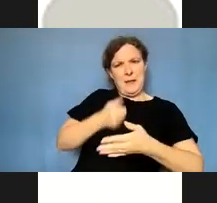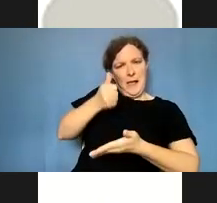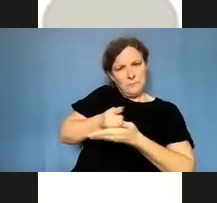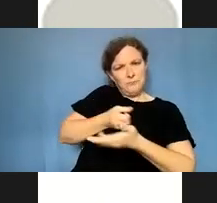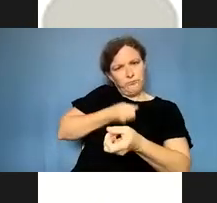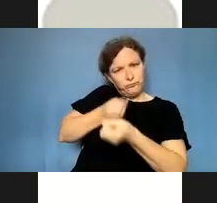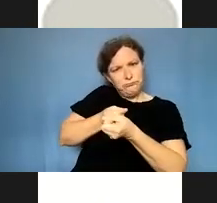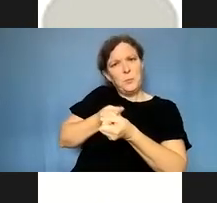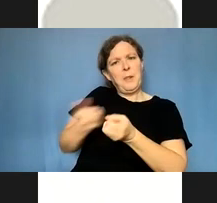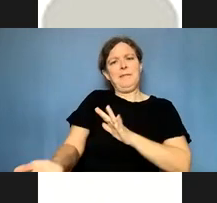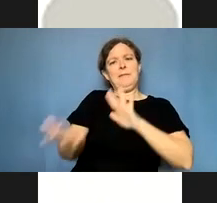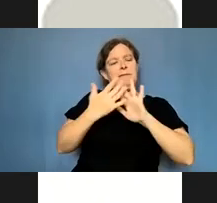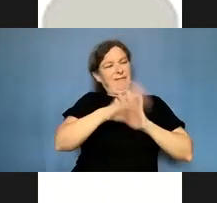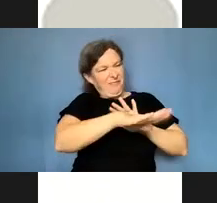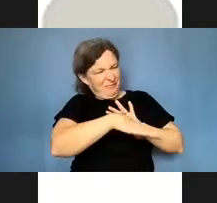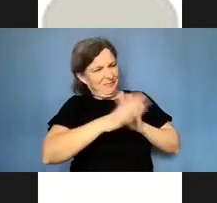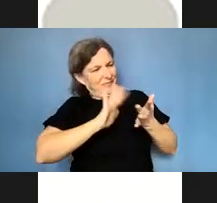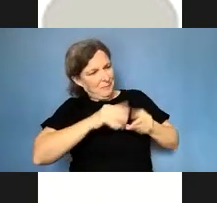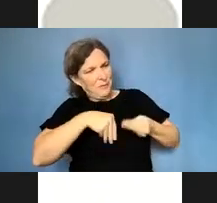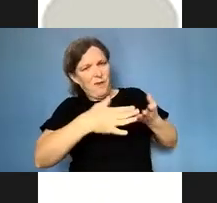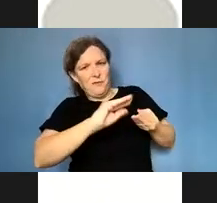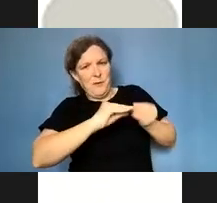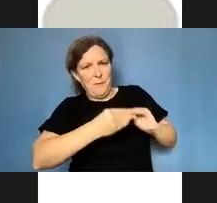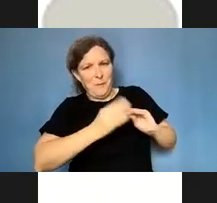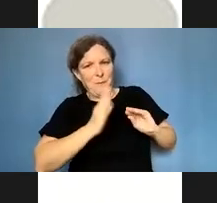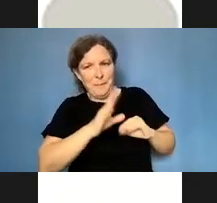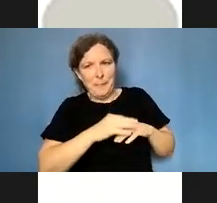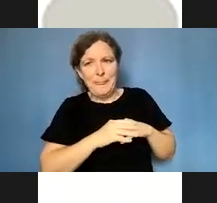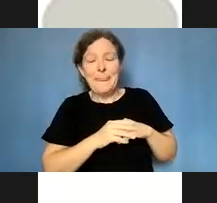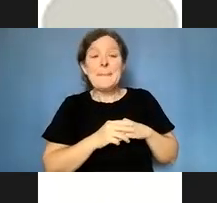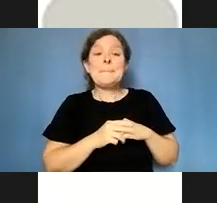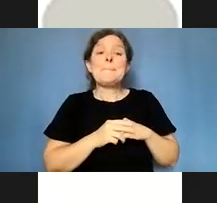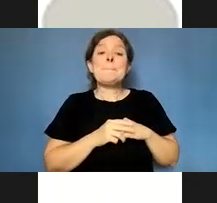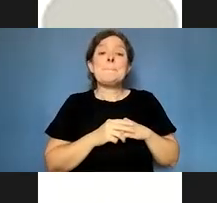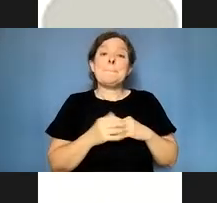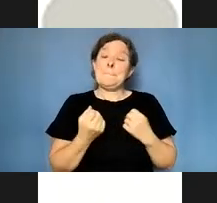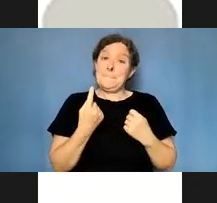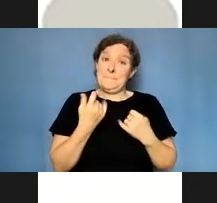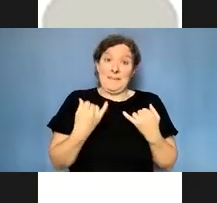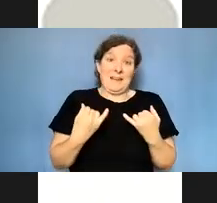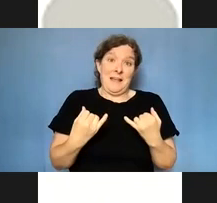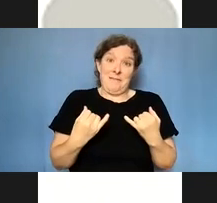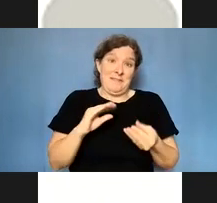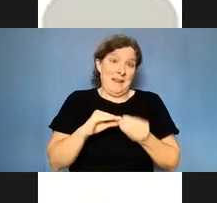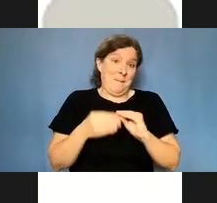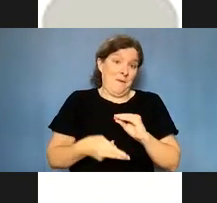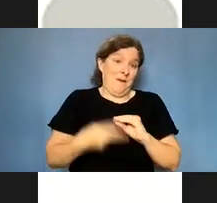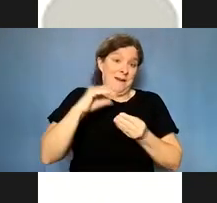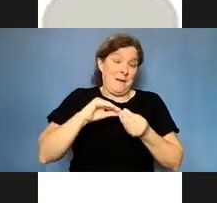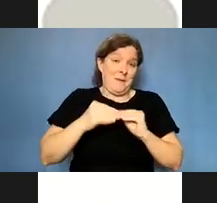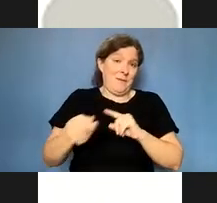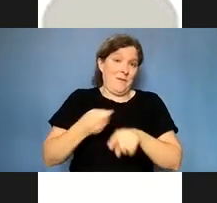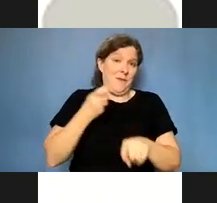will reach back out to you to provide that number to you. Unfortunately, currently, because demand is so high, we do have